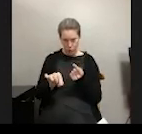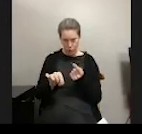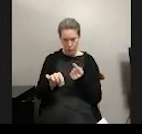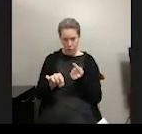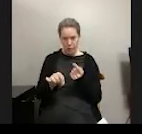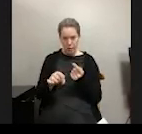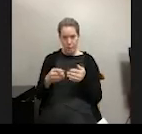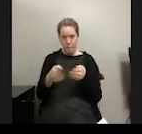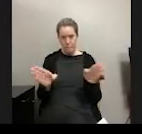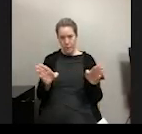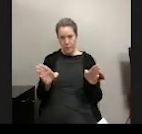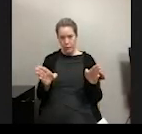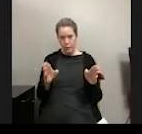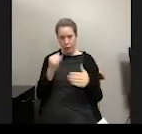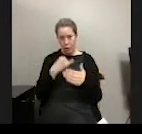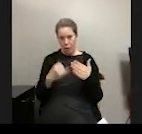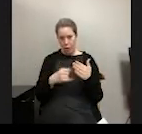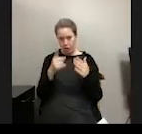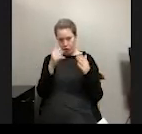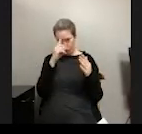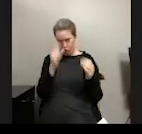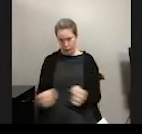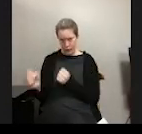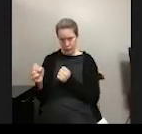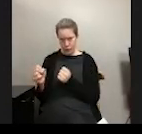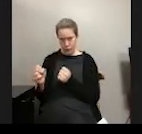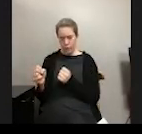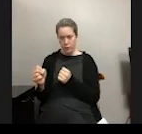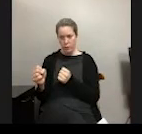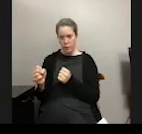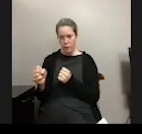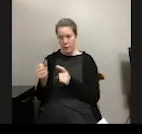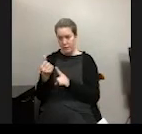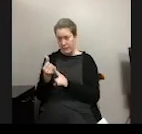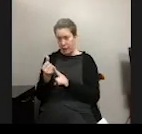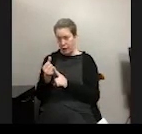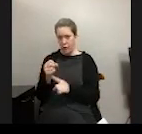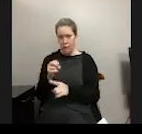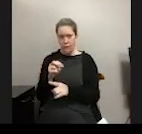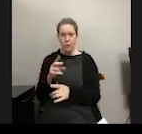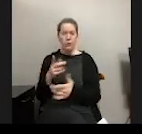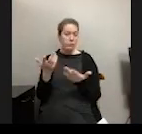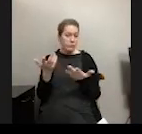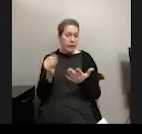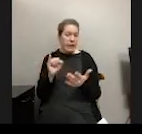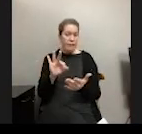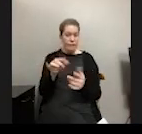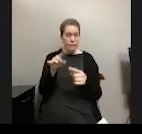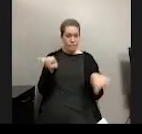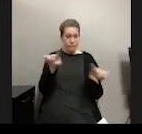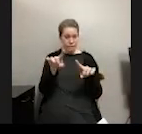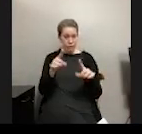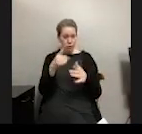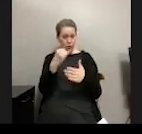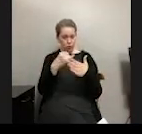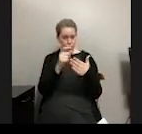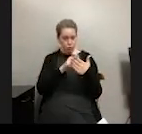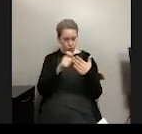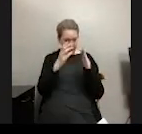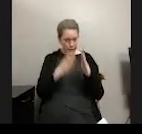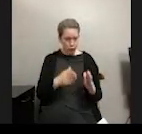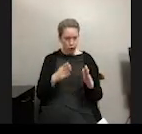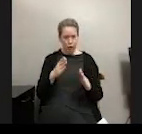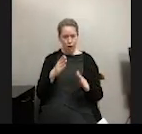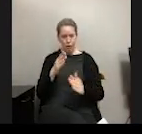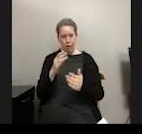but for folks, if you're either a writer or a singer, a performance or a visual artist, what are some of